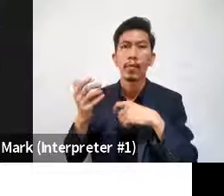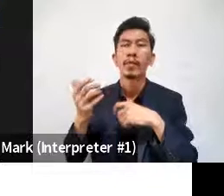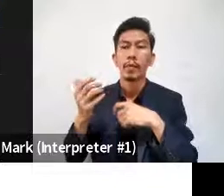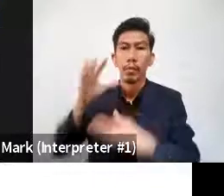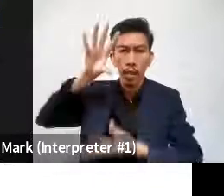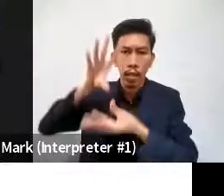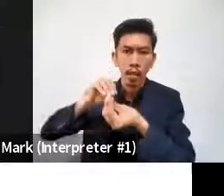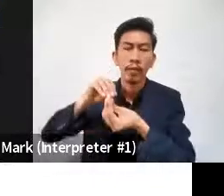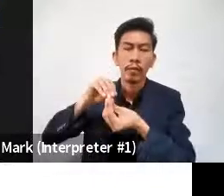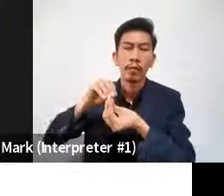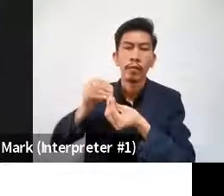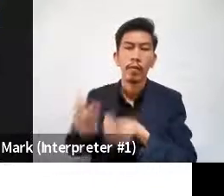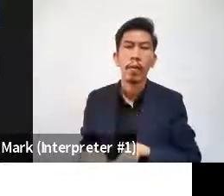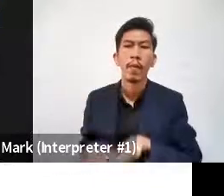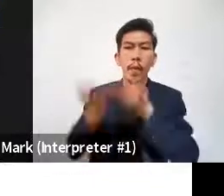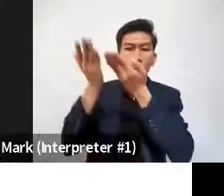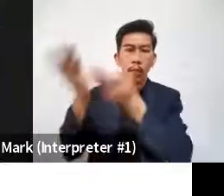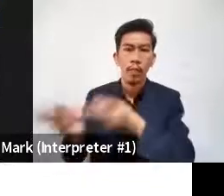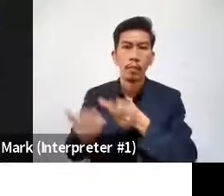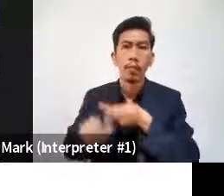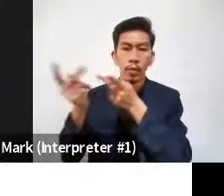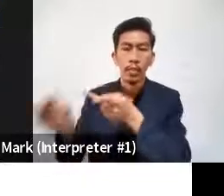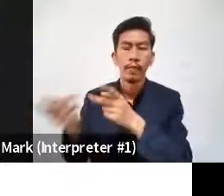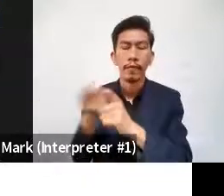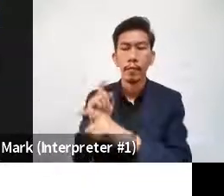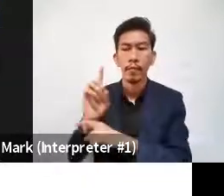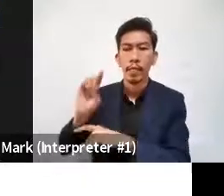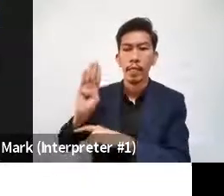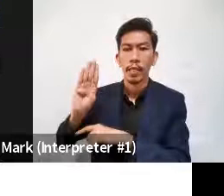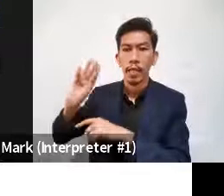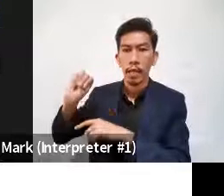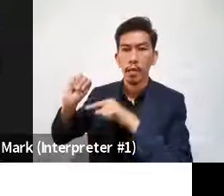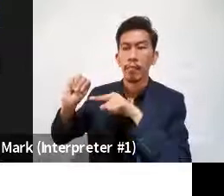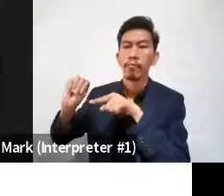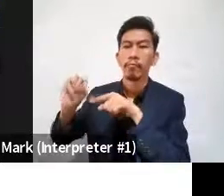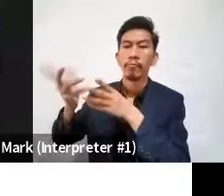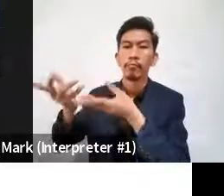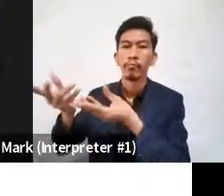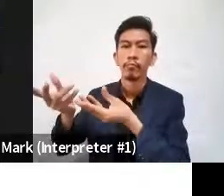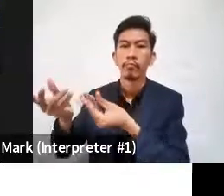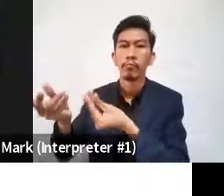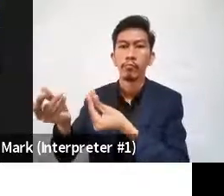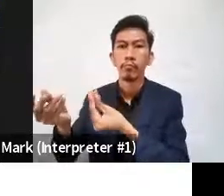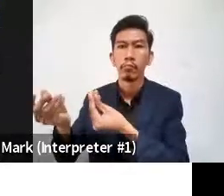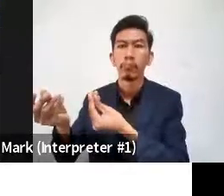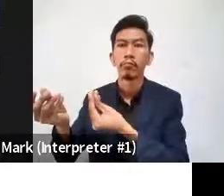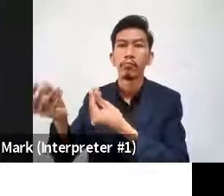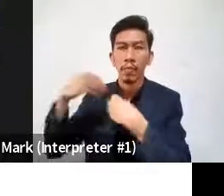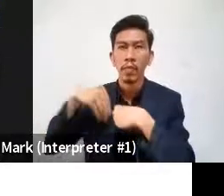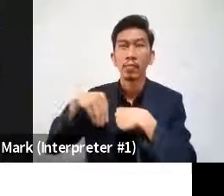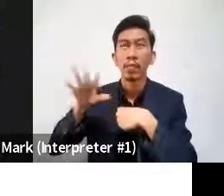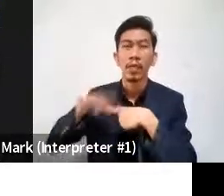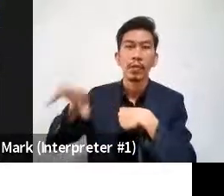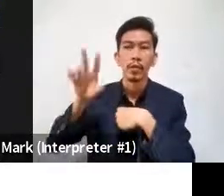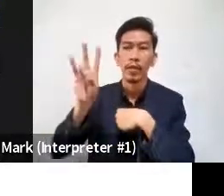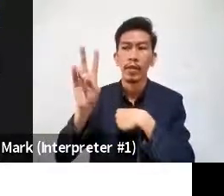or the national expenditure proposal from the DBM, they set to provide us only around